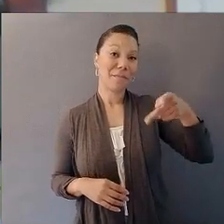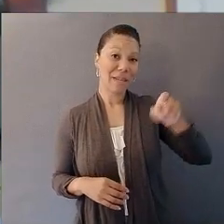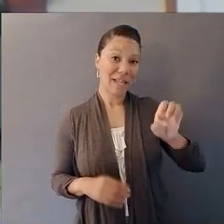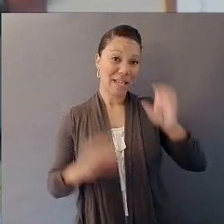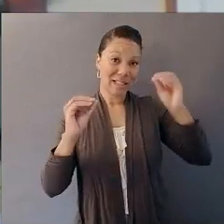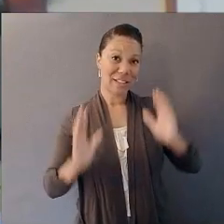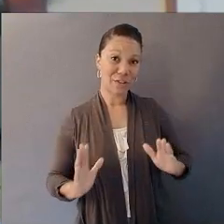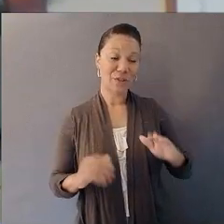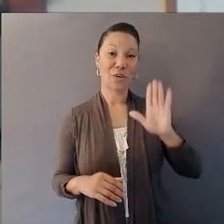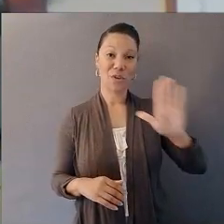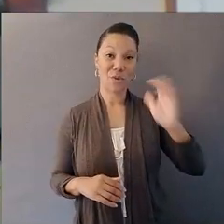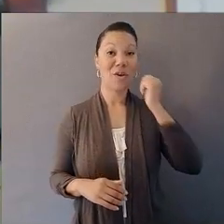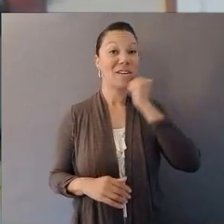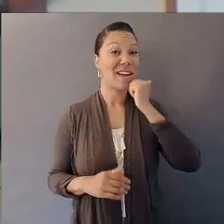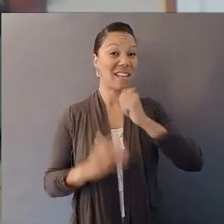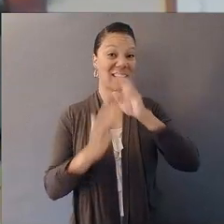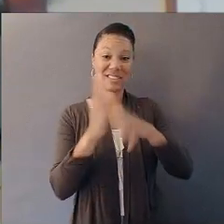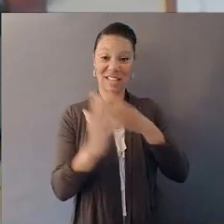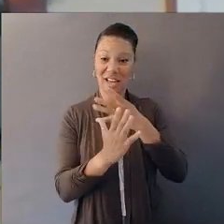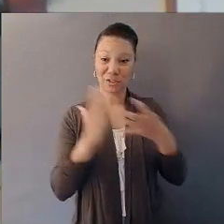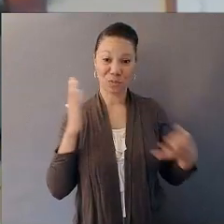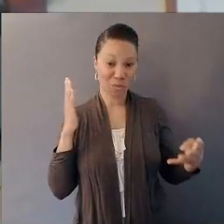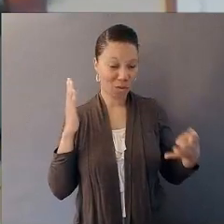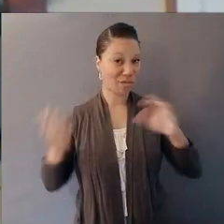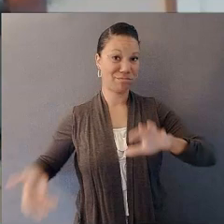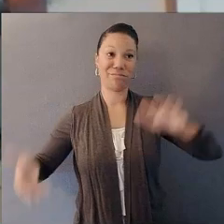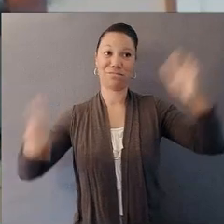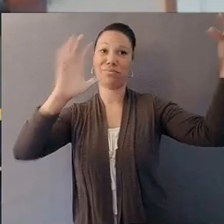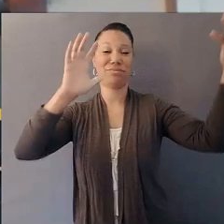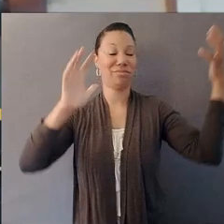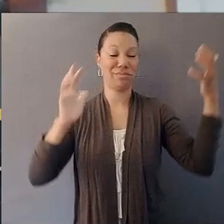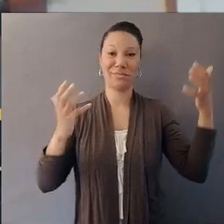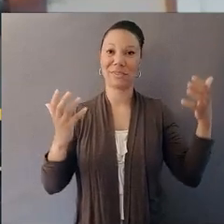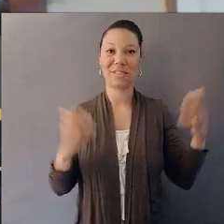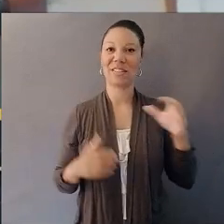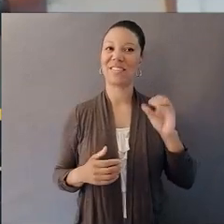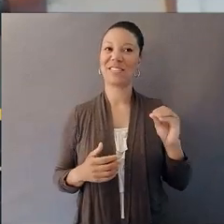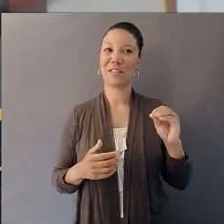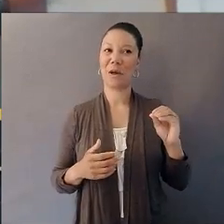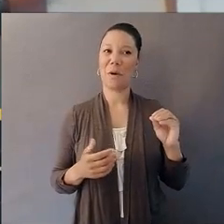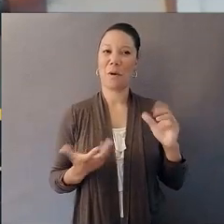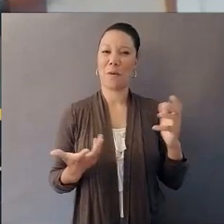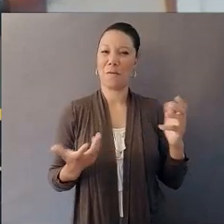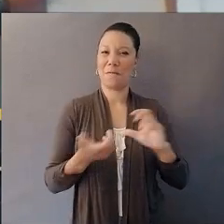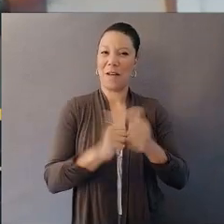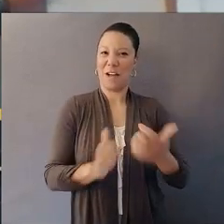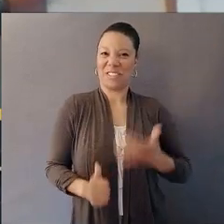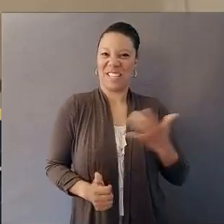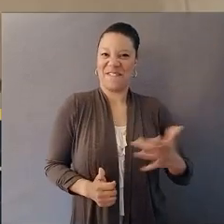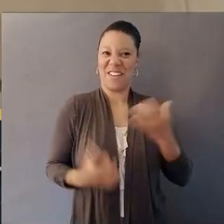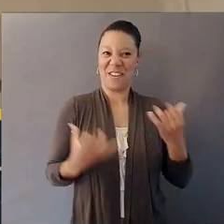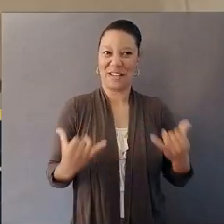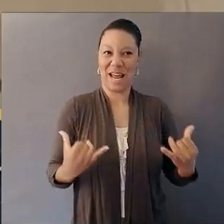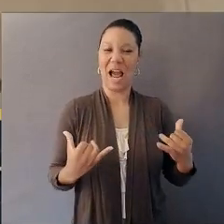your daily schedule has been thrown in a tailspin within itself. So how is it like teaching PE